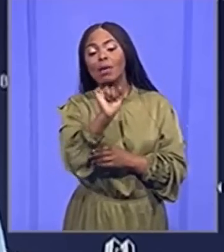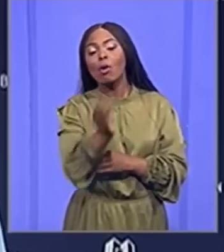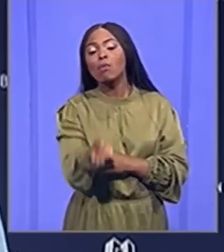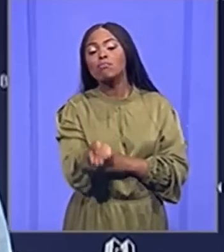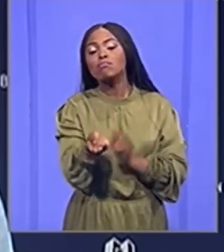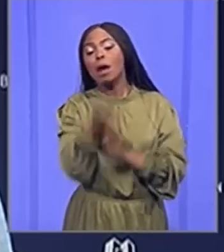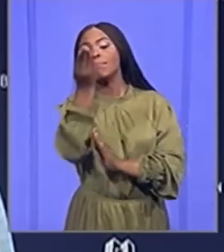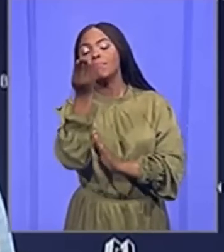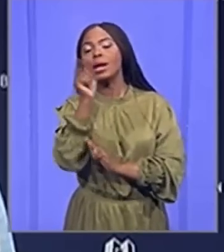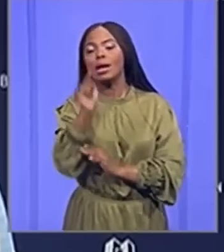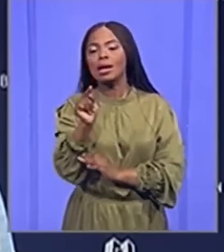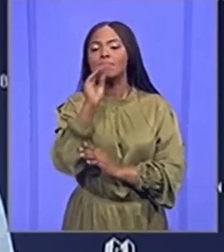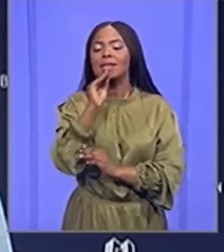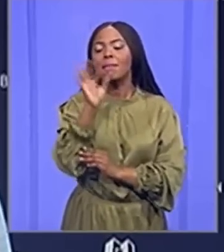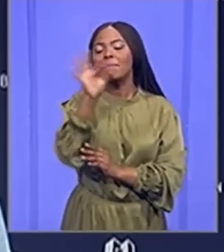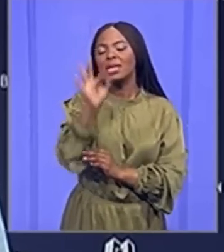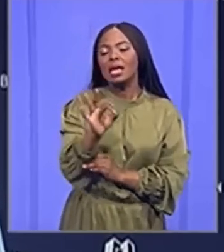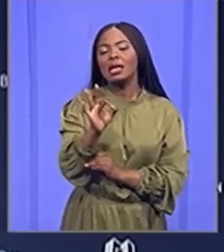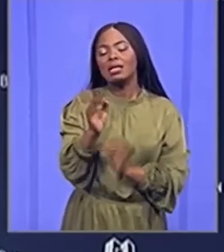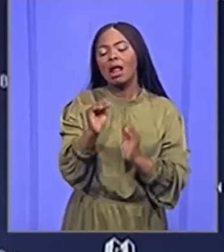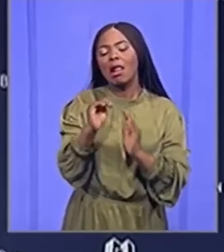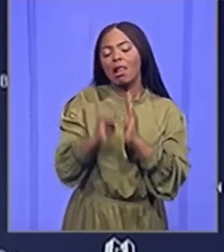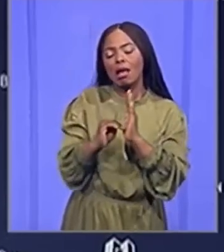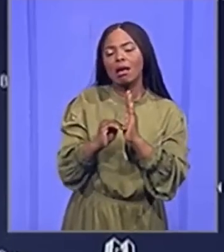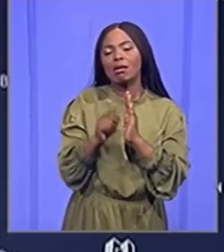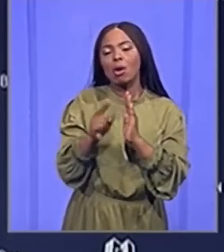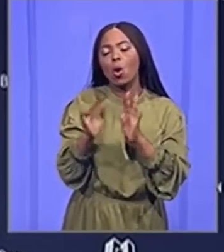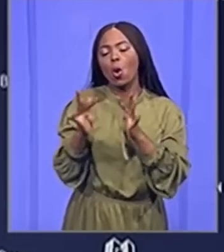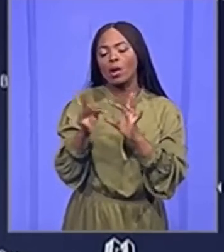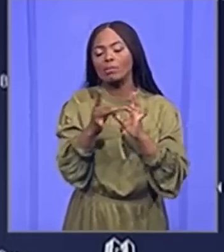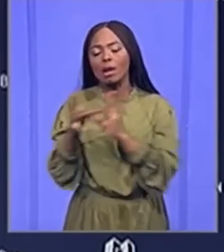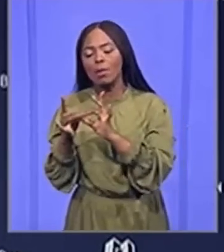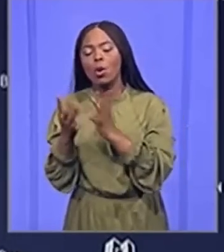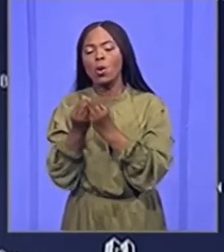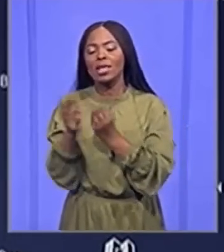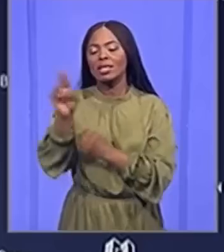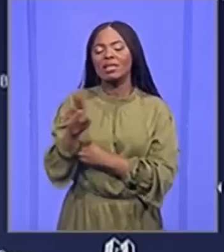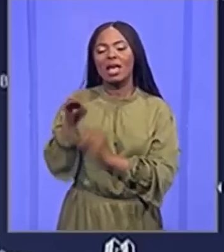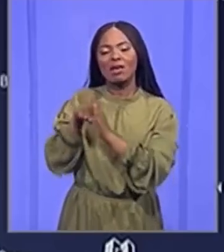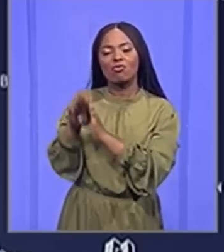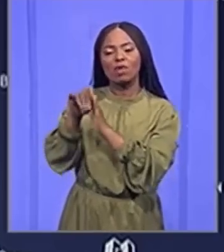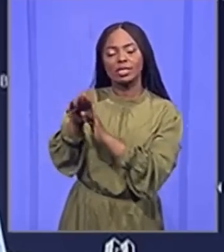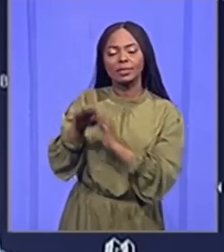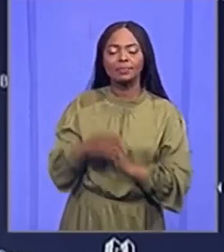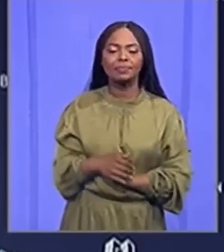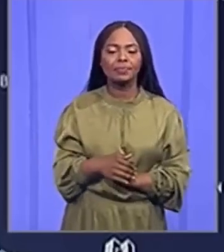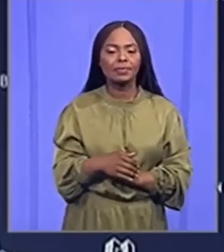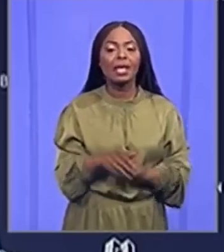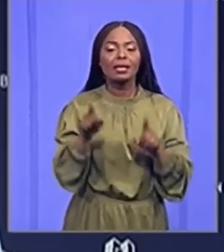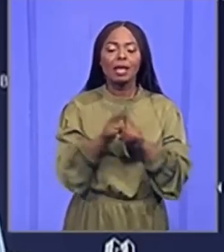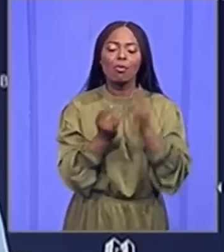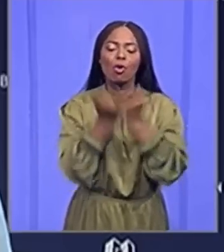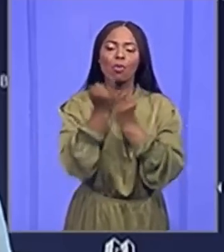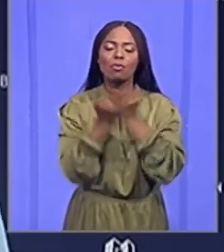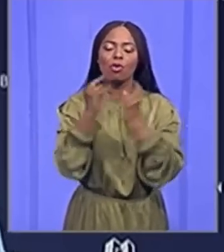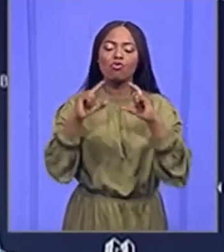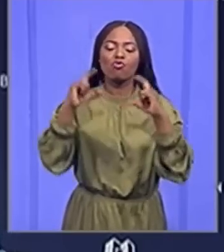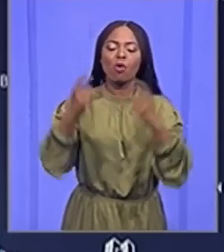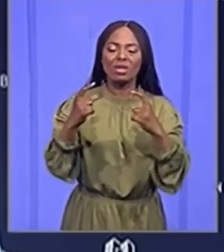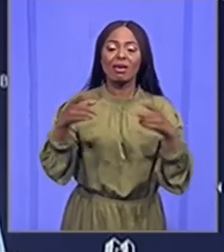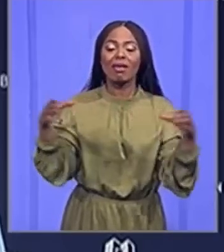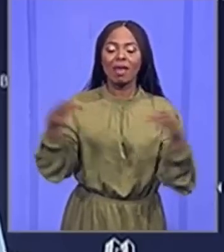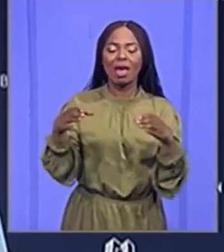ka kelo ka peresente e le gore e ka tlase go ba e kgauswi le inflation gomme le ba competition commission le